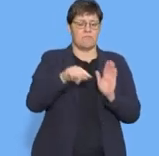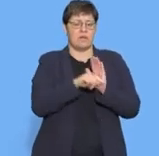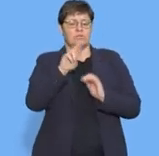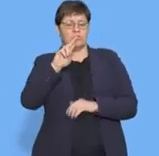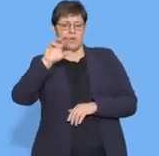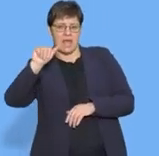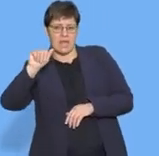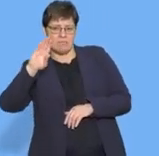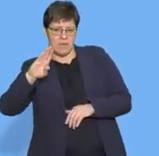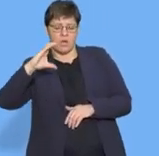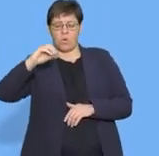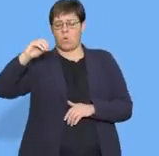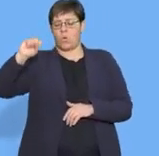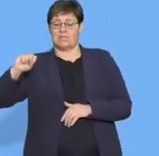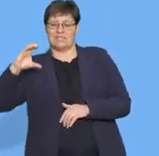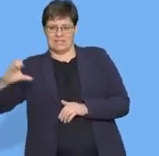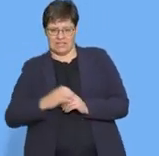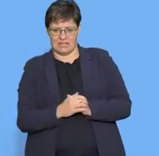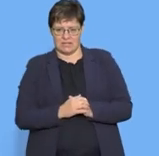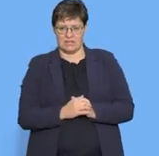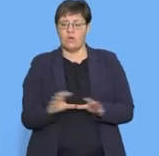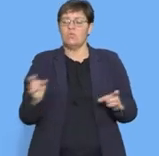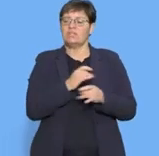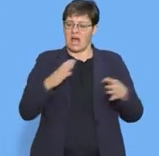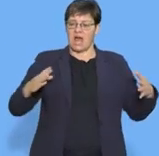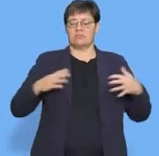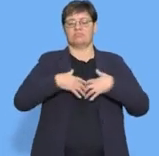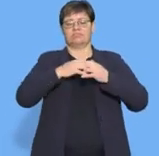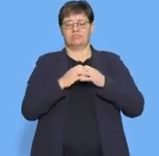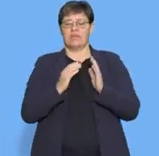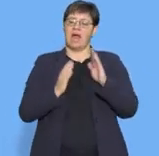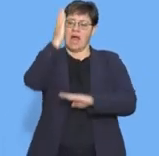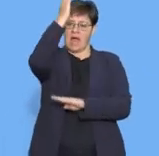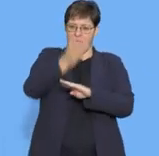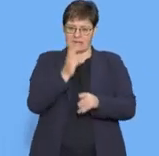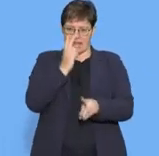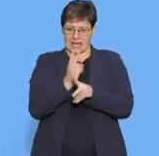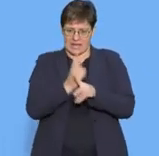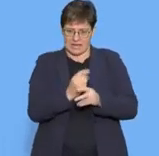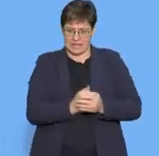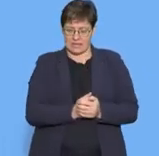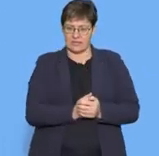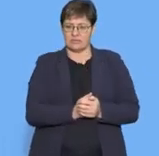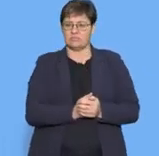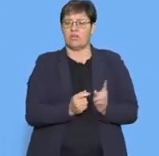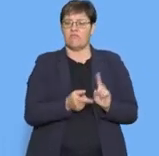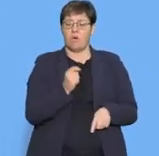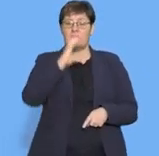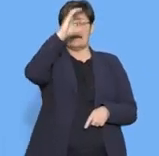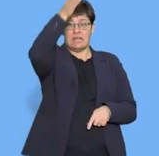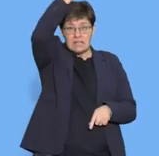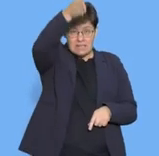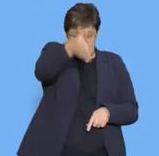Okay, and again, exactly like we did before, we're going to start off with our construction. So let's construct our height again. We're constructing a height again